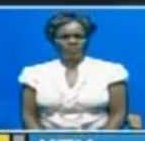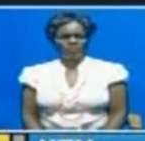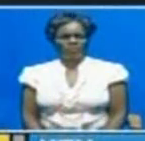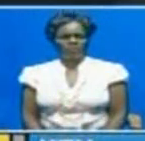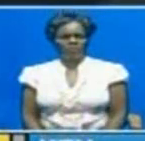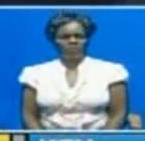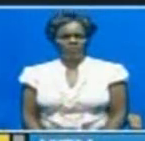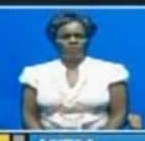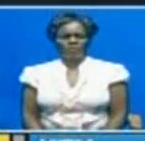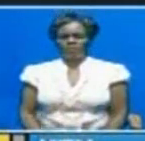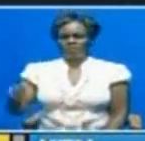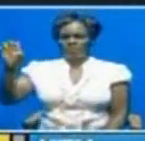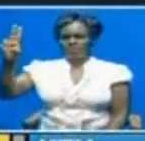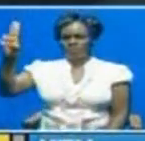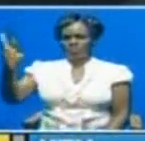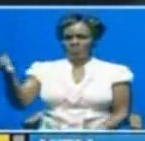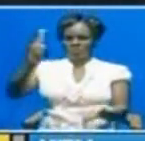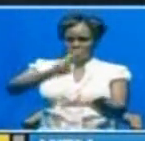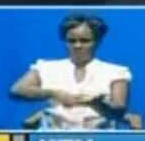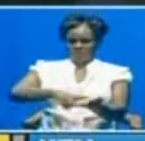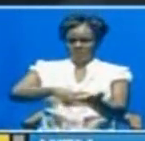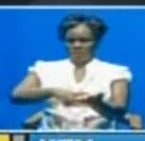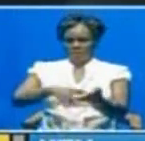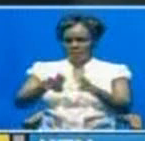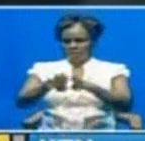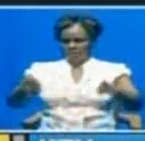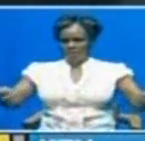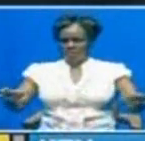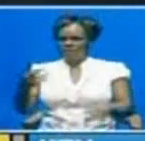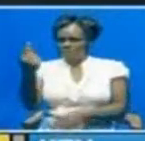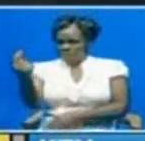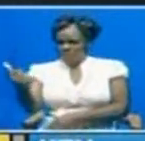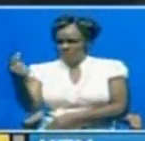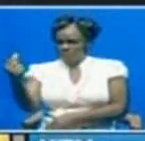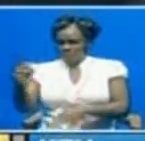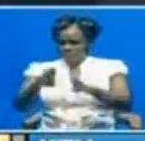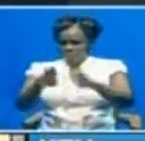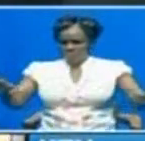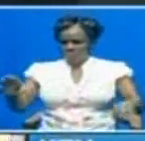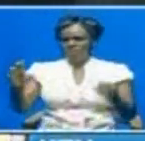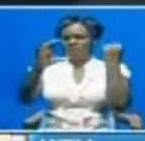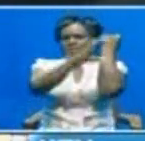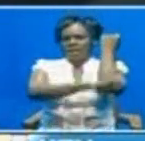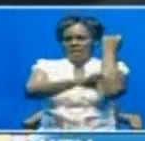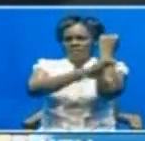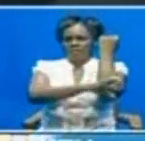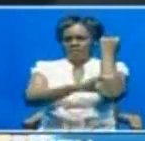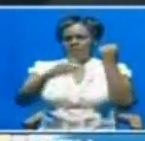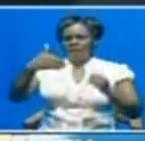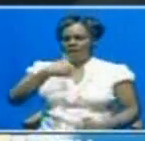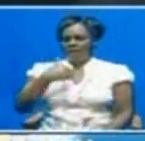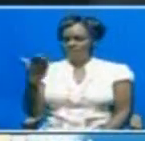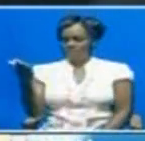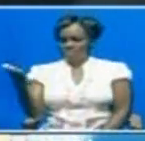It's an EU registered farm, amongst the very few farms in the country of Botswana.